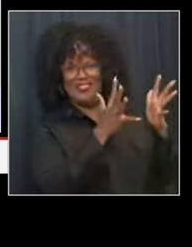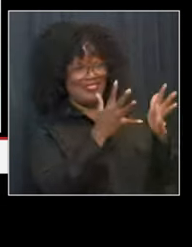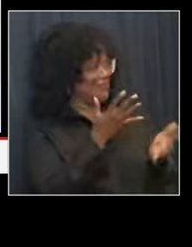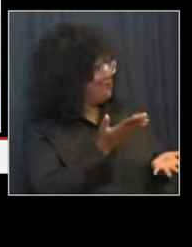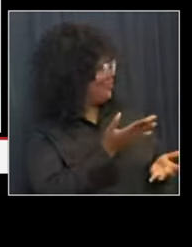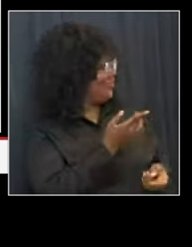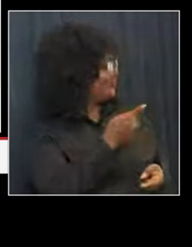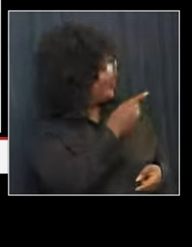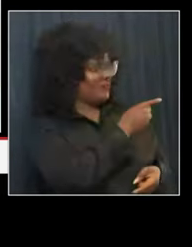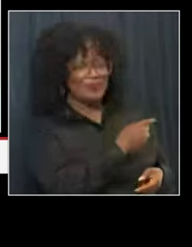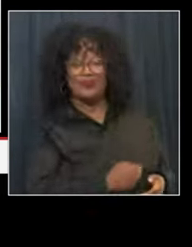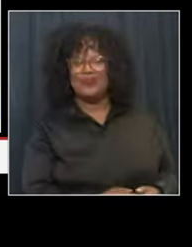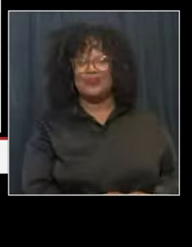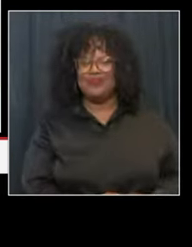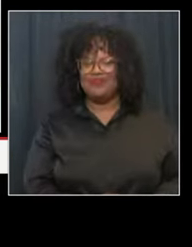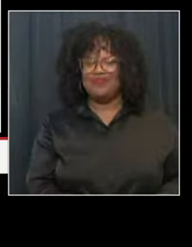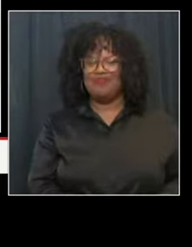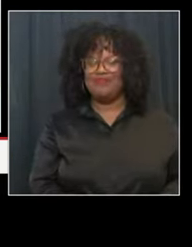native.